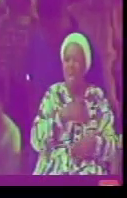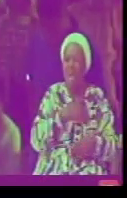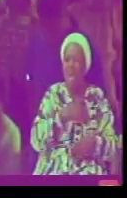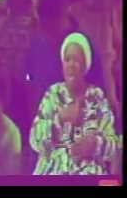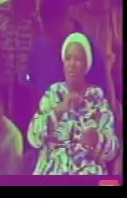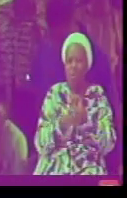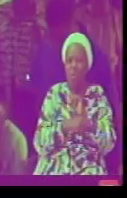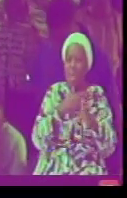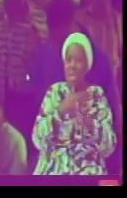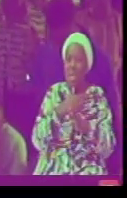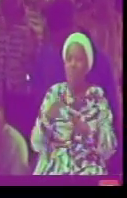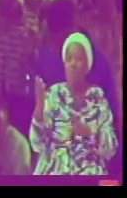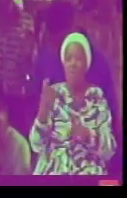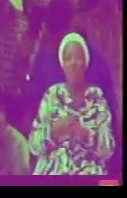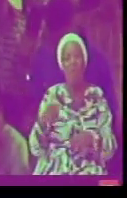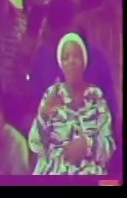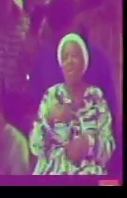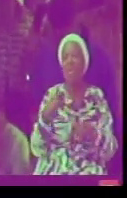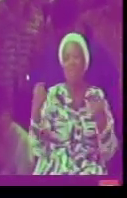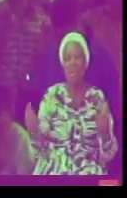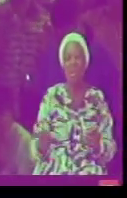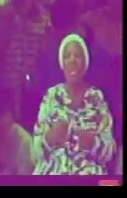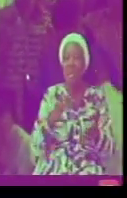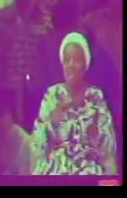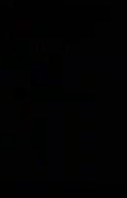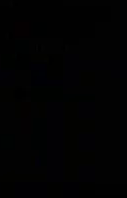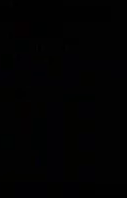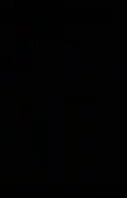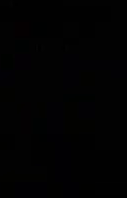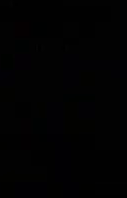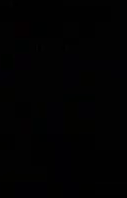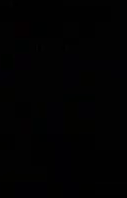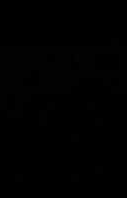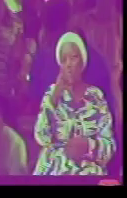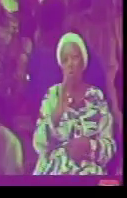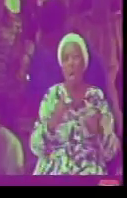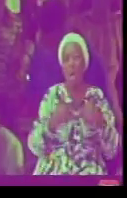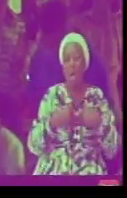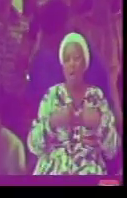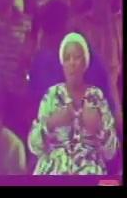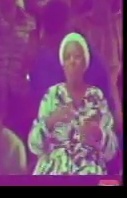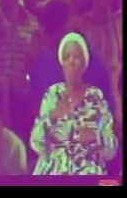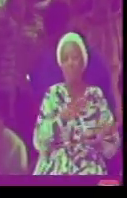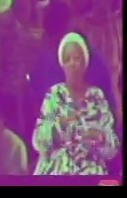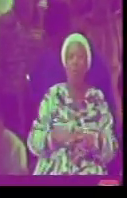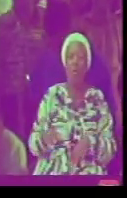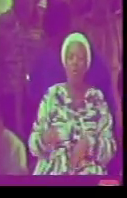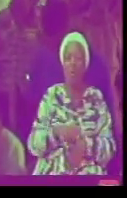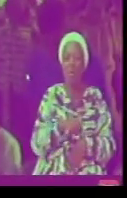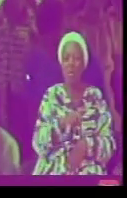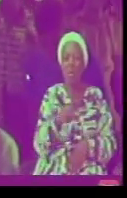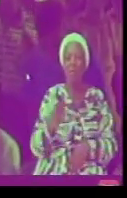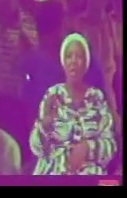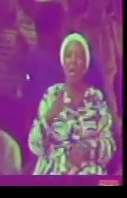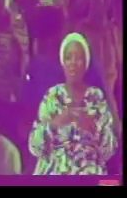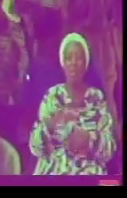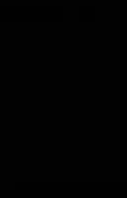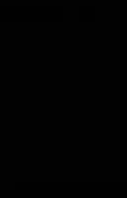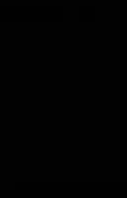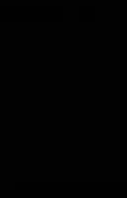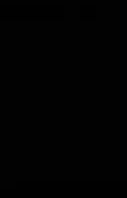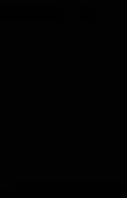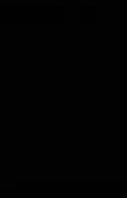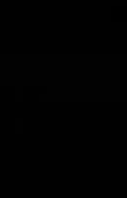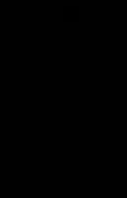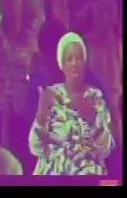They confessed and they turned away from their sin. That's how God had mercy on them, and they